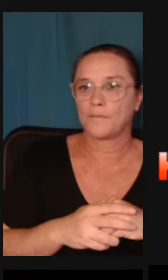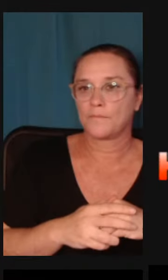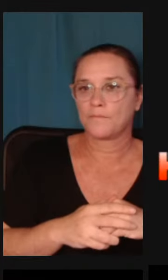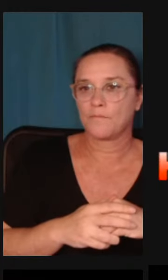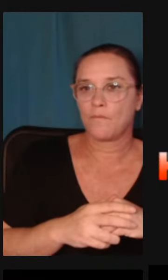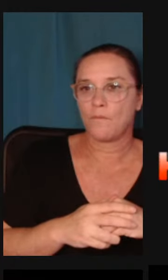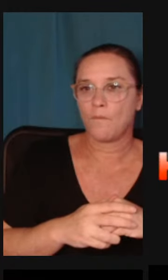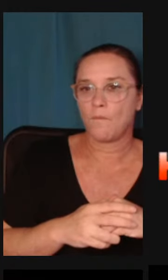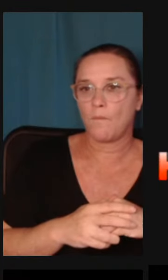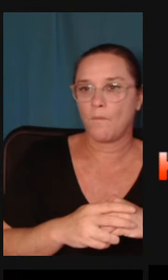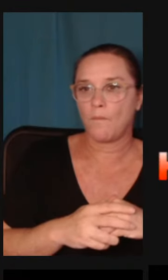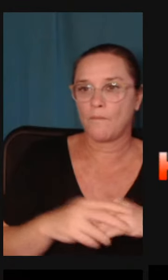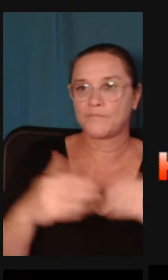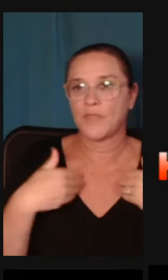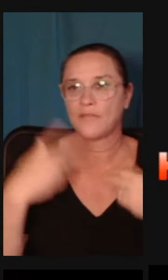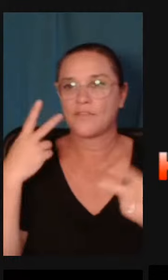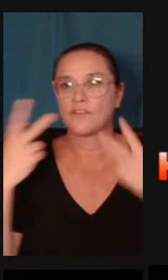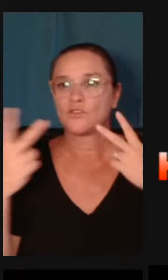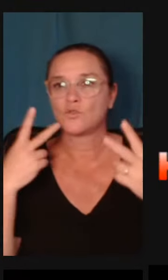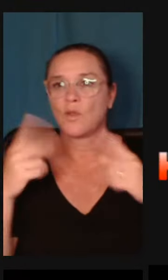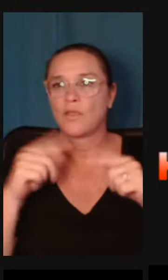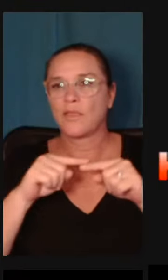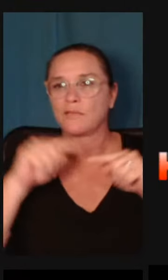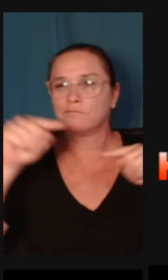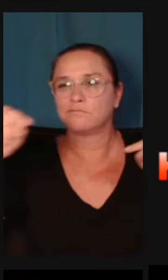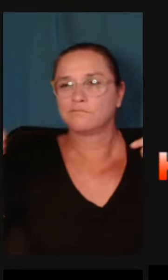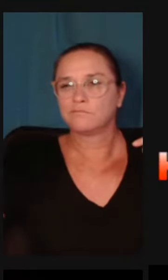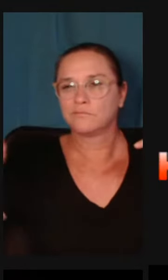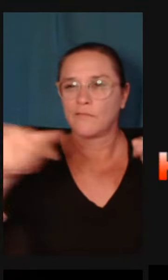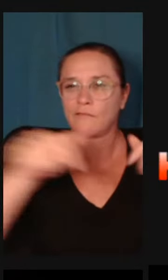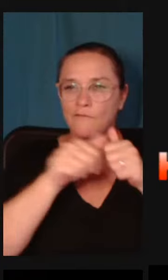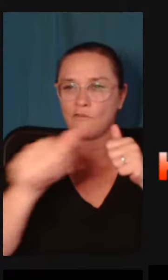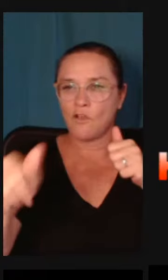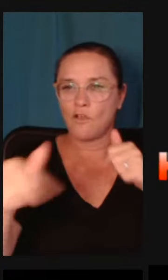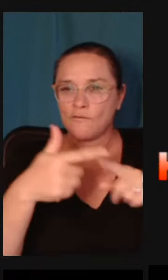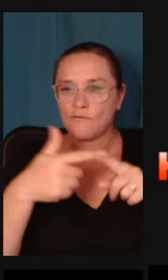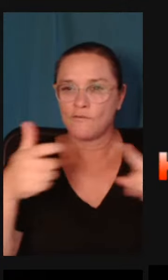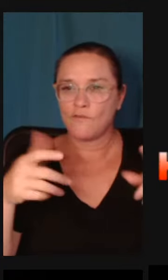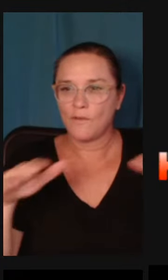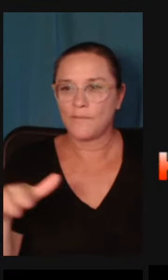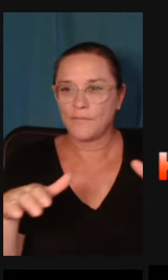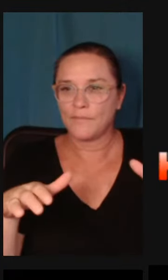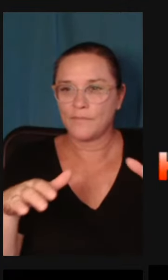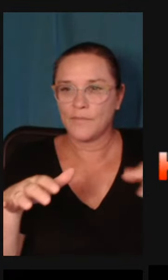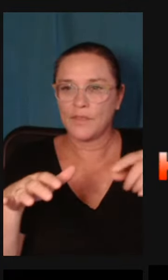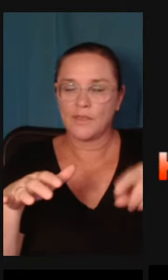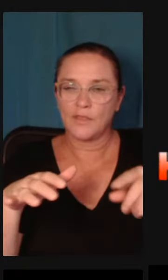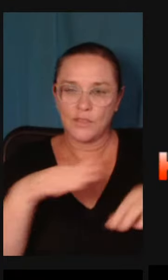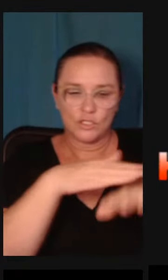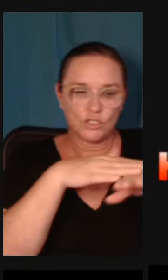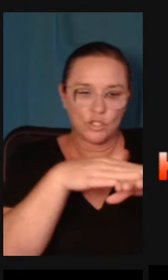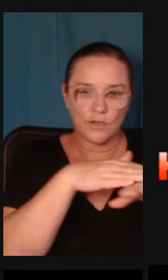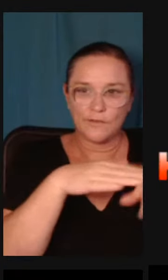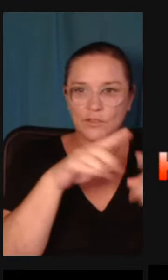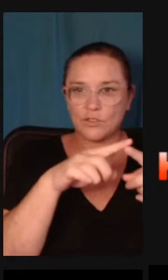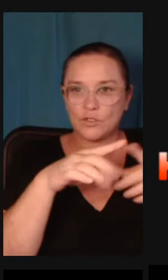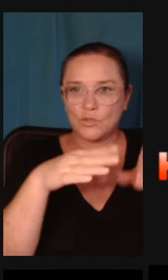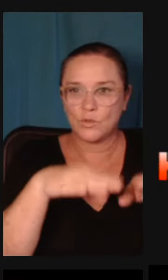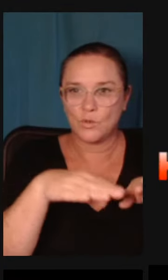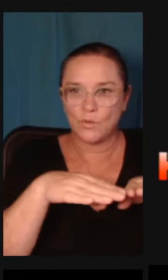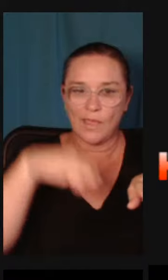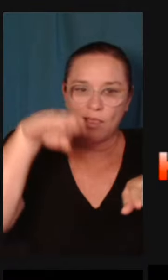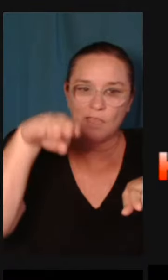You can get a visual here of about how far it is from that lava surface to that next ledge of the crater